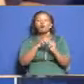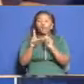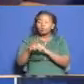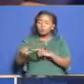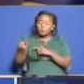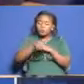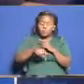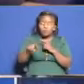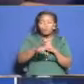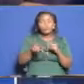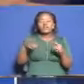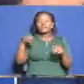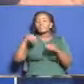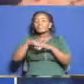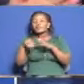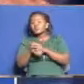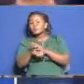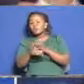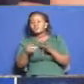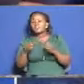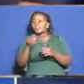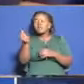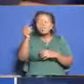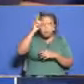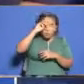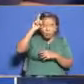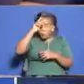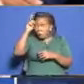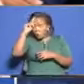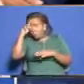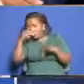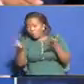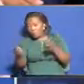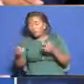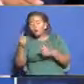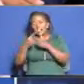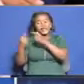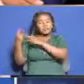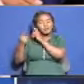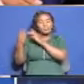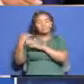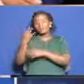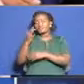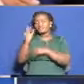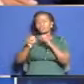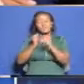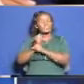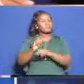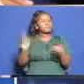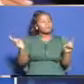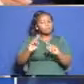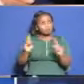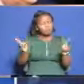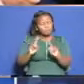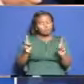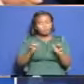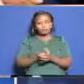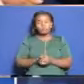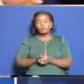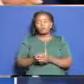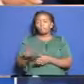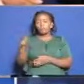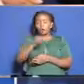going to engage in shenanigans of what we have been in the last 3 years. Ever will take similar action, what the former governor has